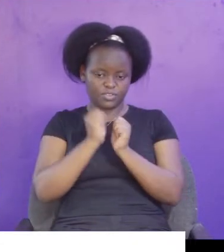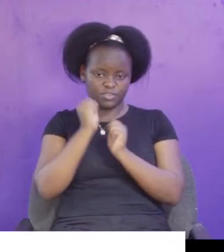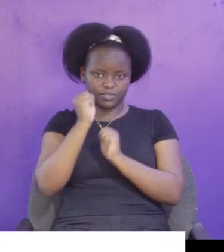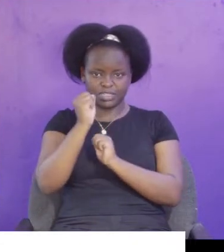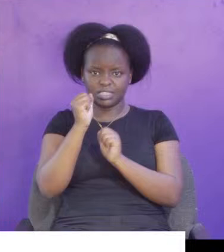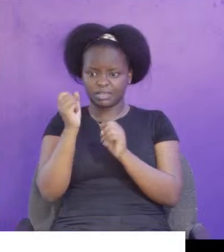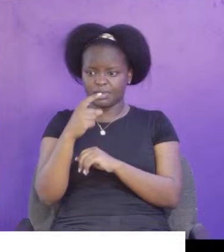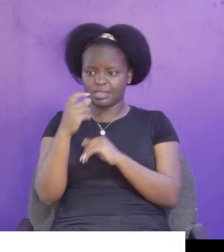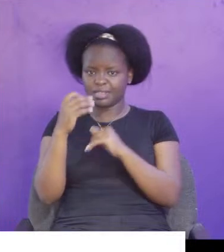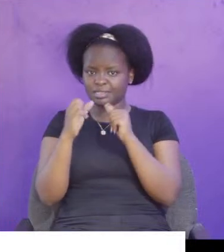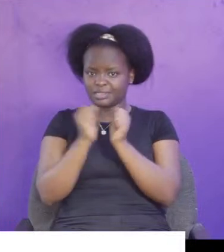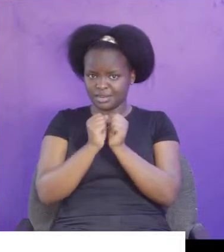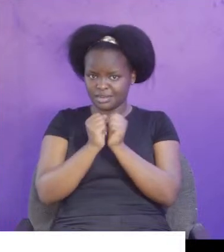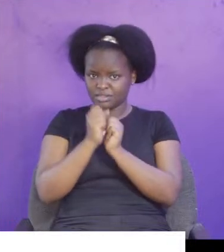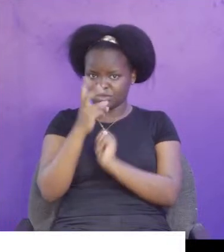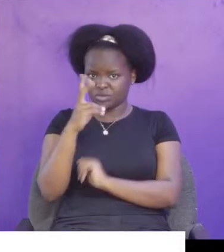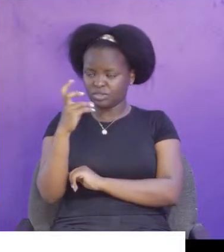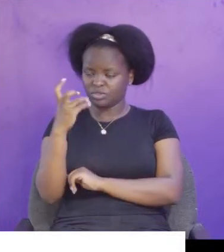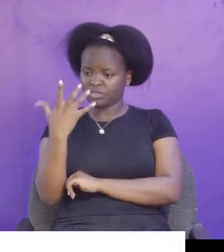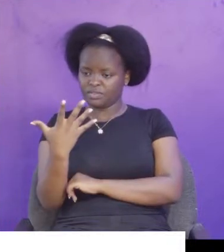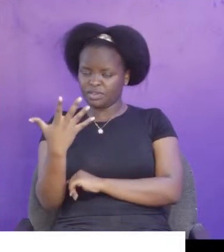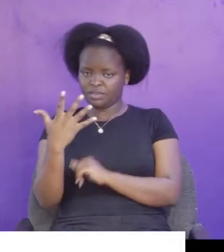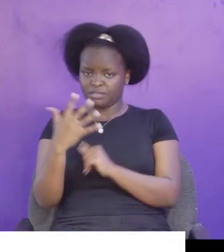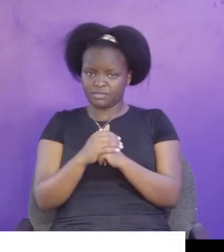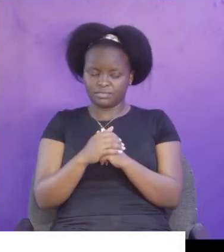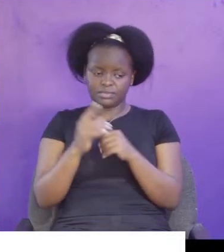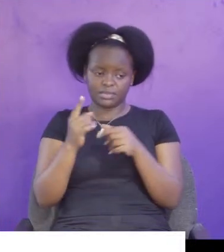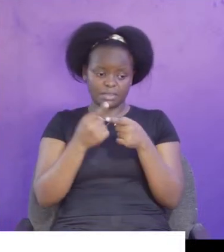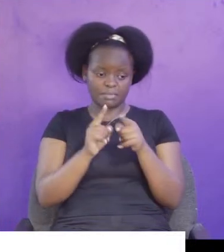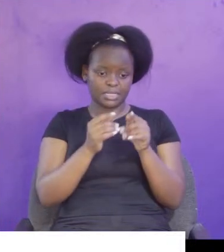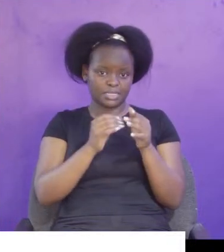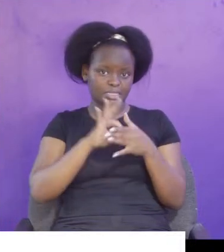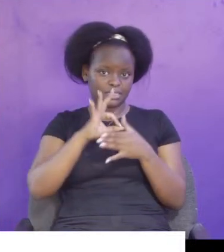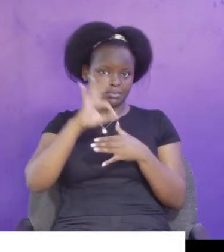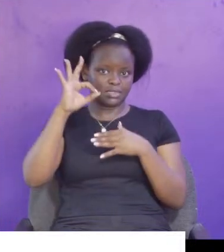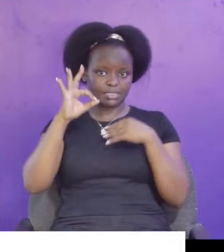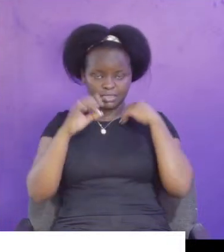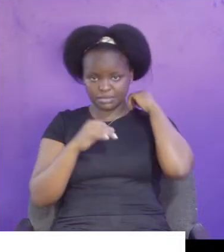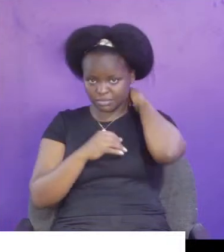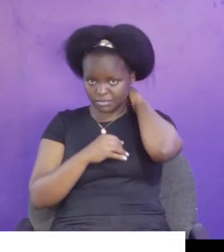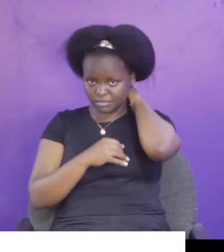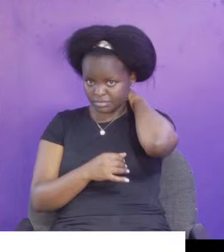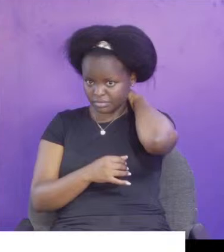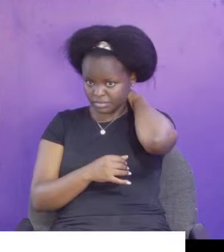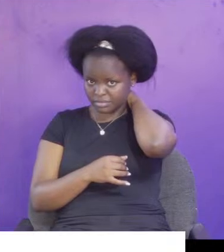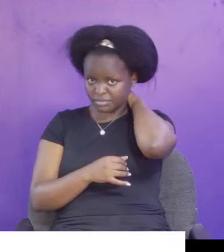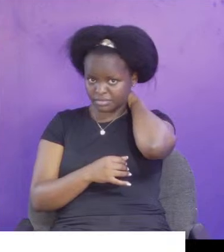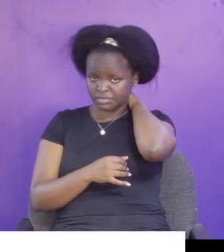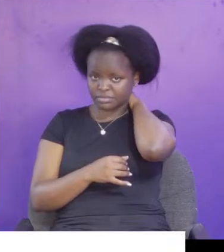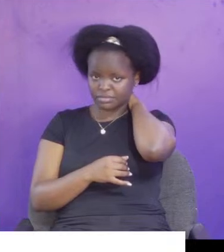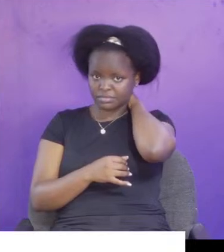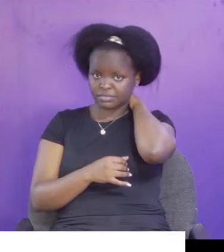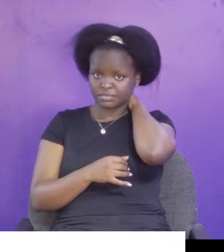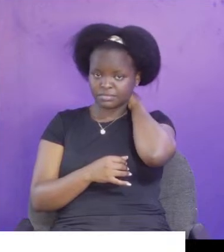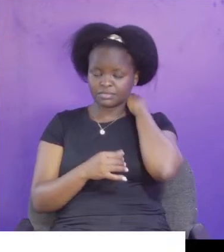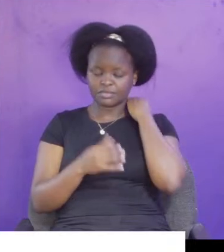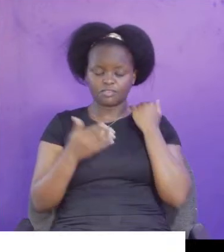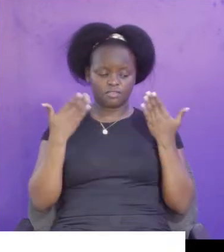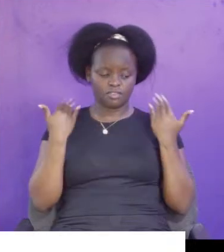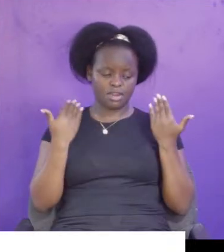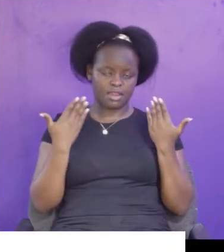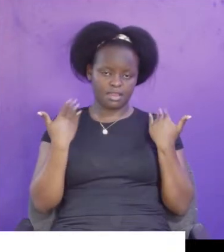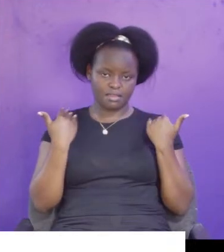2025. But the spirit of the lion roars on forever. Fellow mourners,